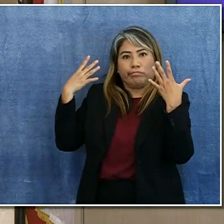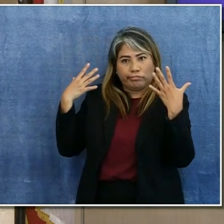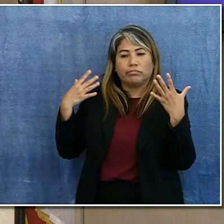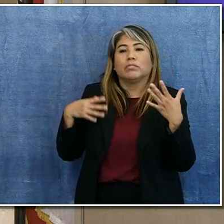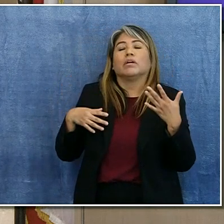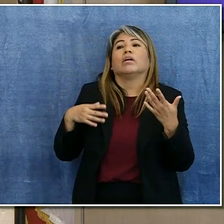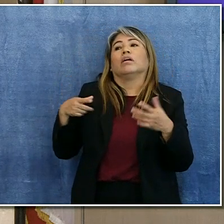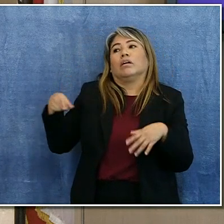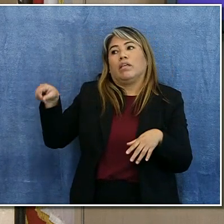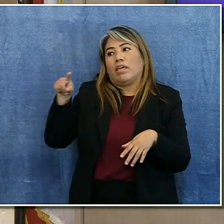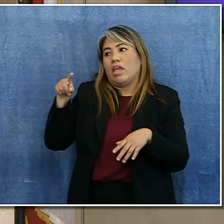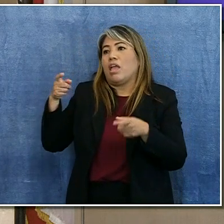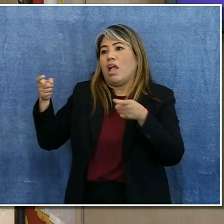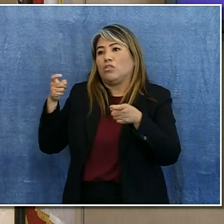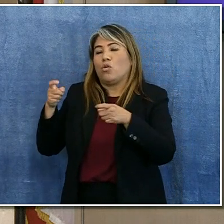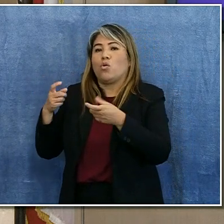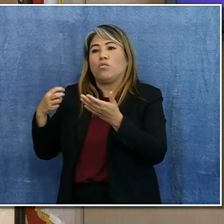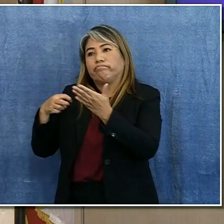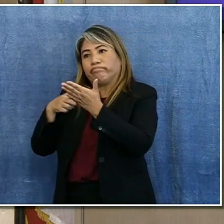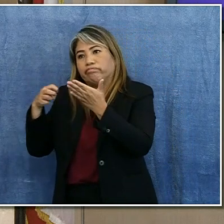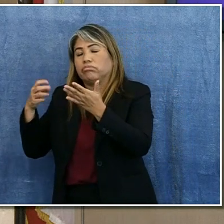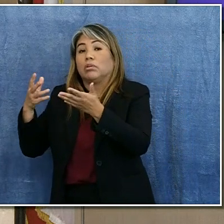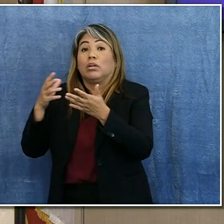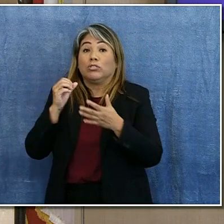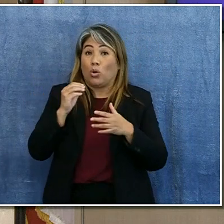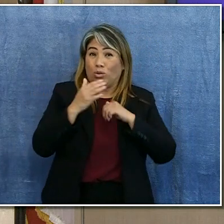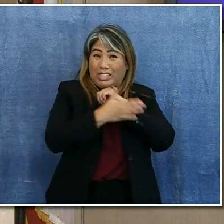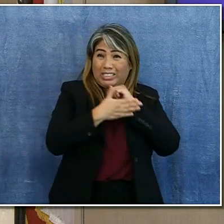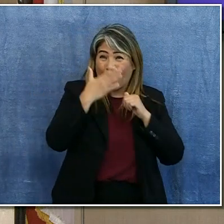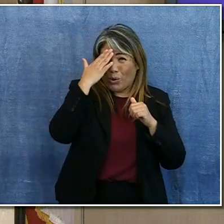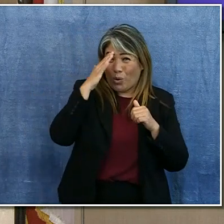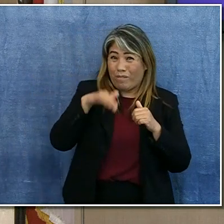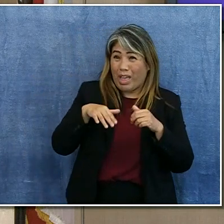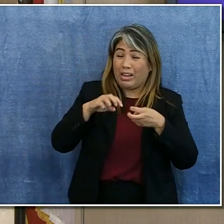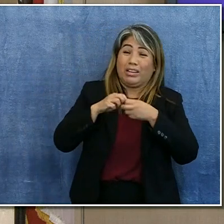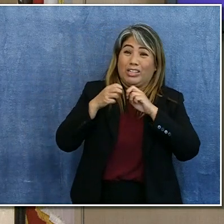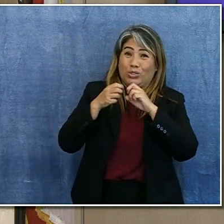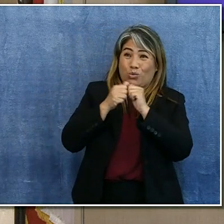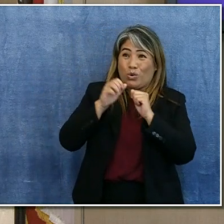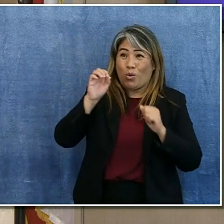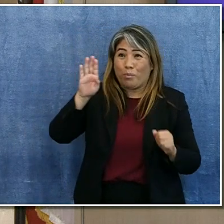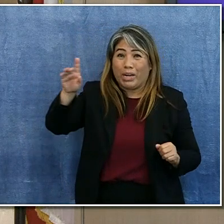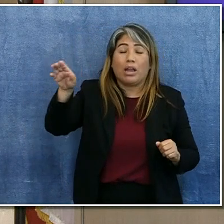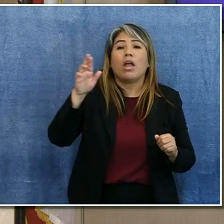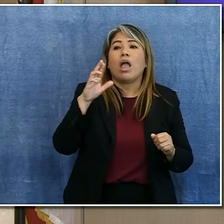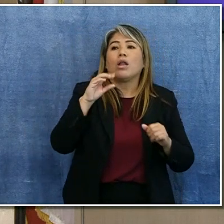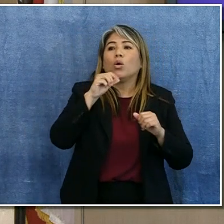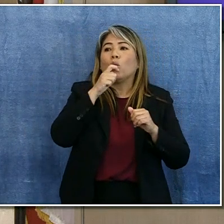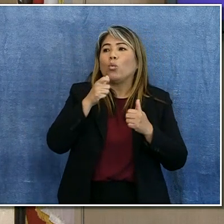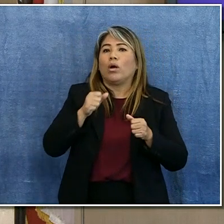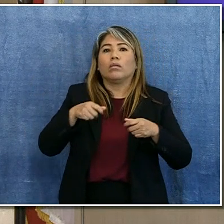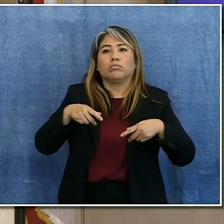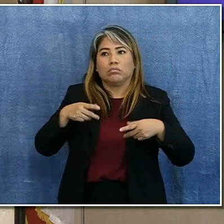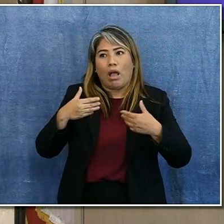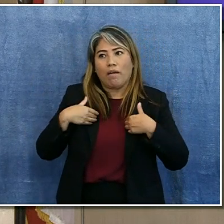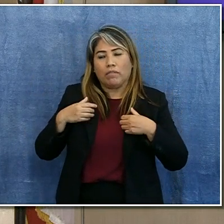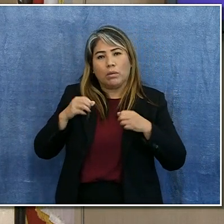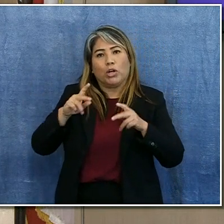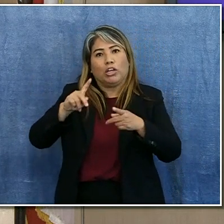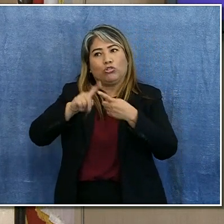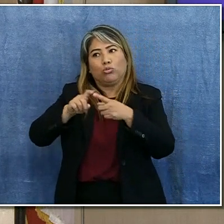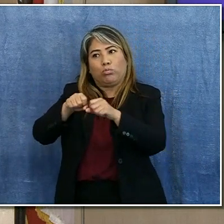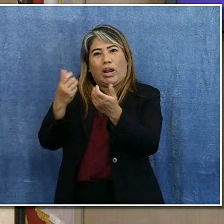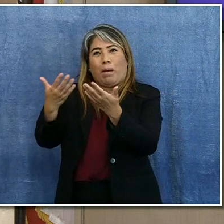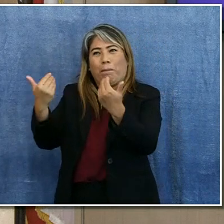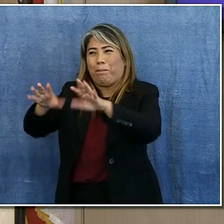county handles enforcement. Is the county aware of the issue, and who will enforce breaking up large gatherings at that location? Yeah, I would like